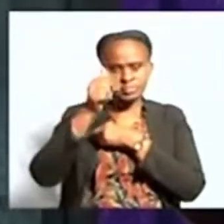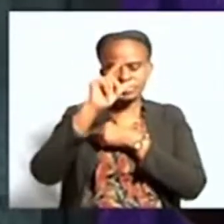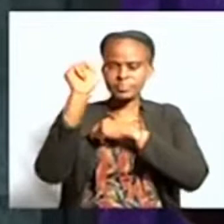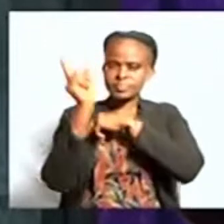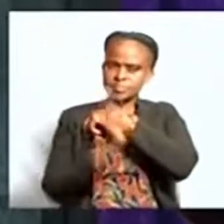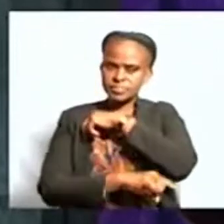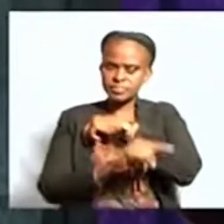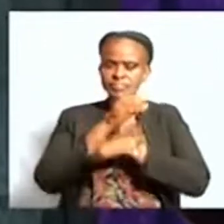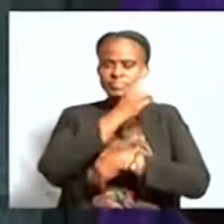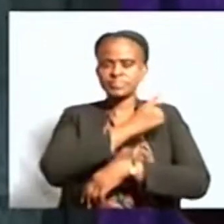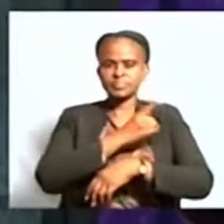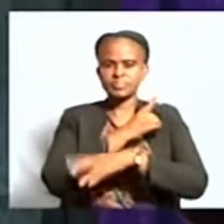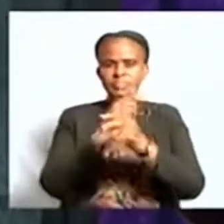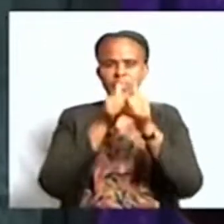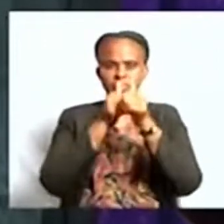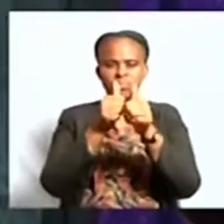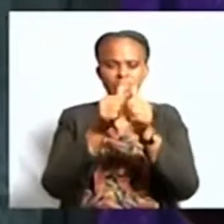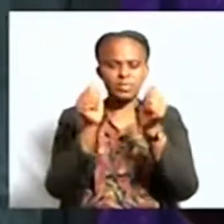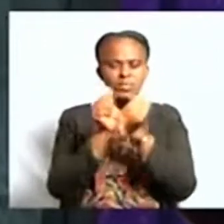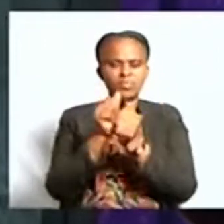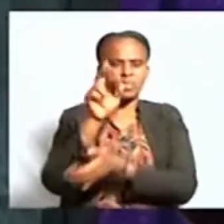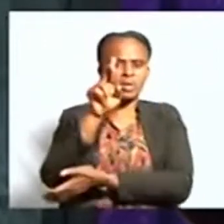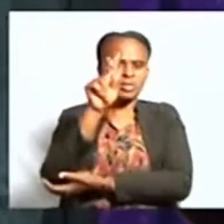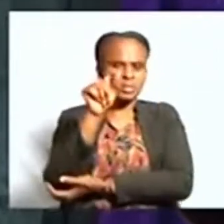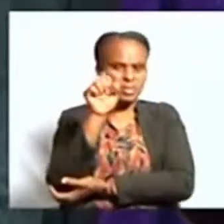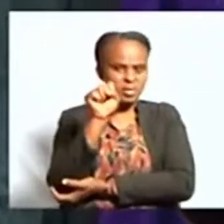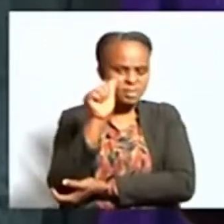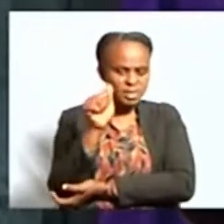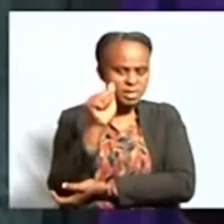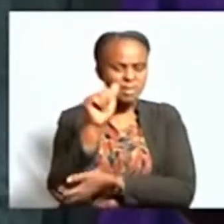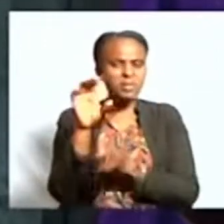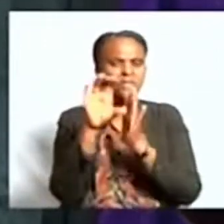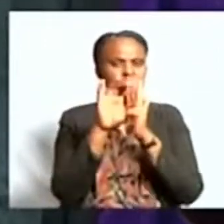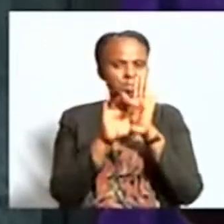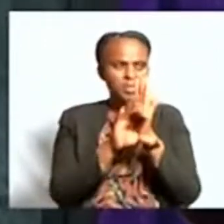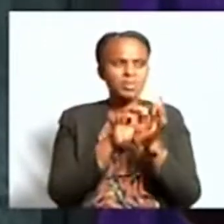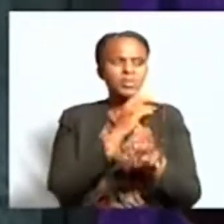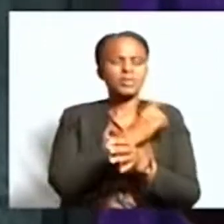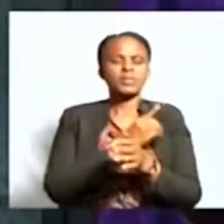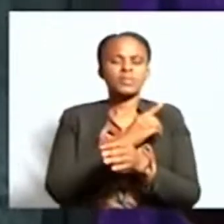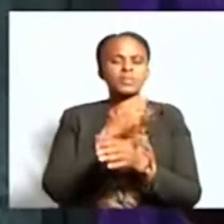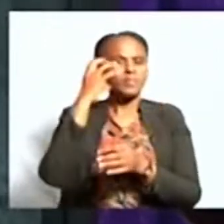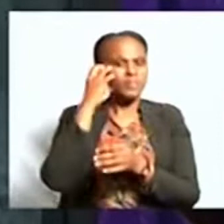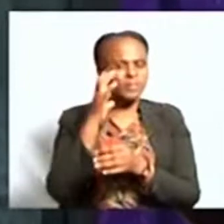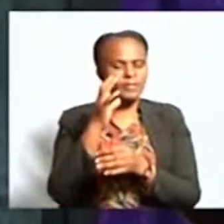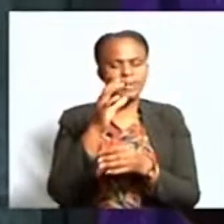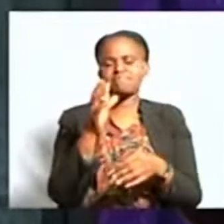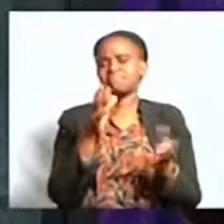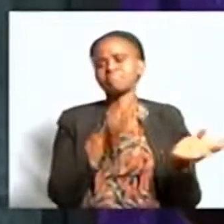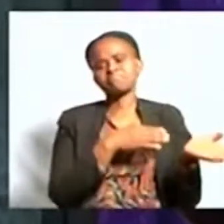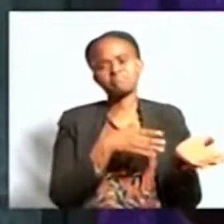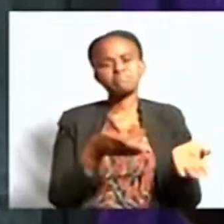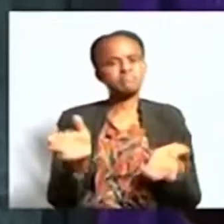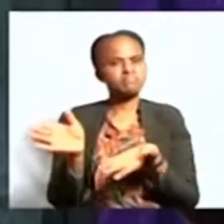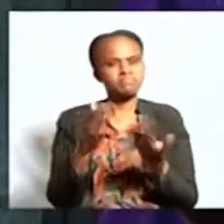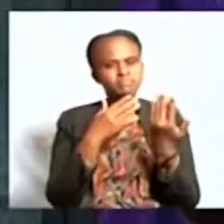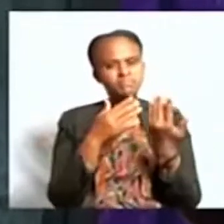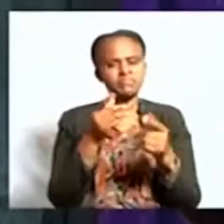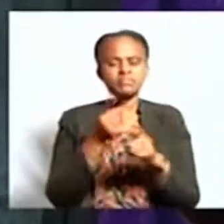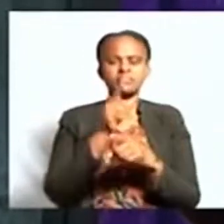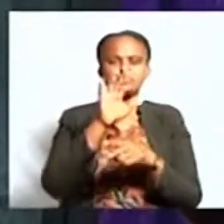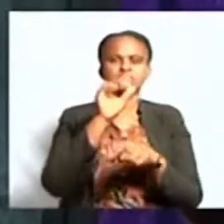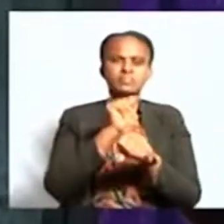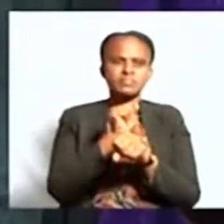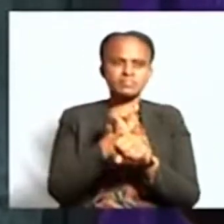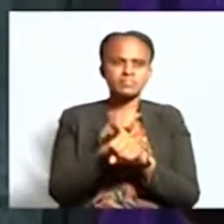in line with the RTSA grievancy and disciplinary code. The officers were discharged from their duties.